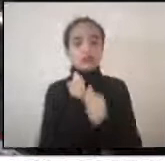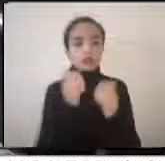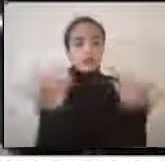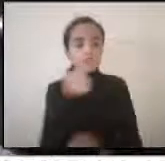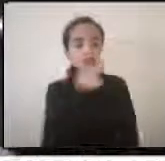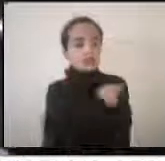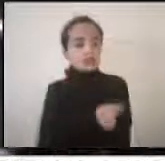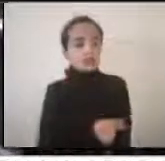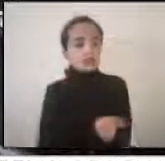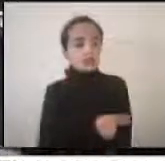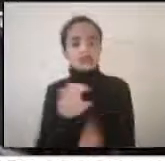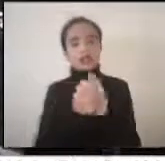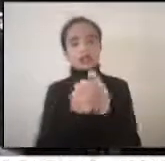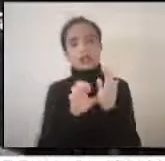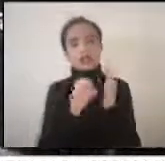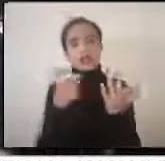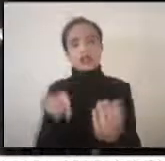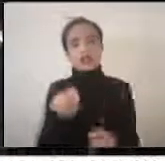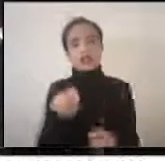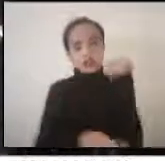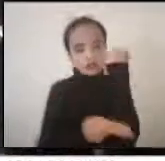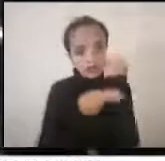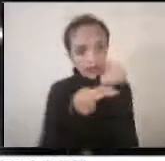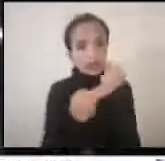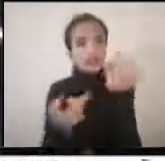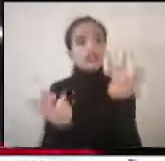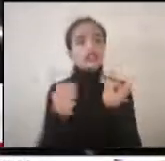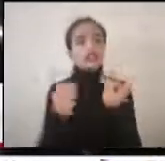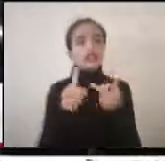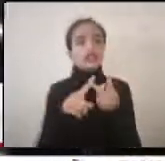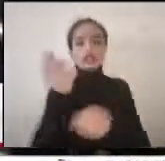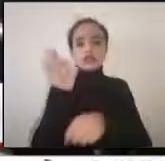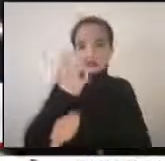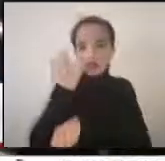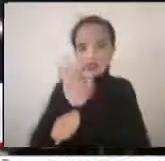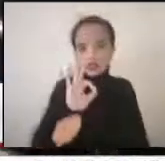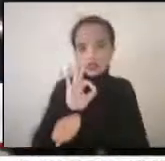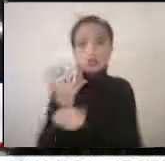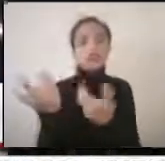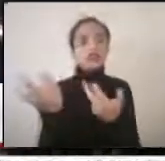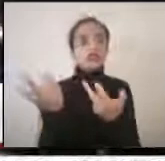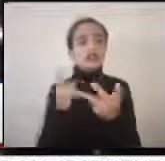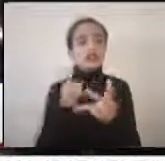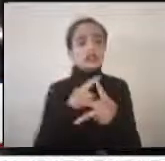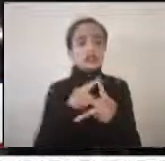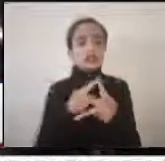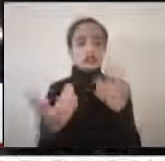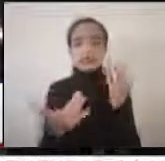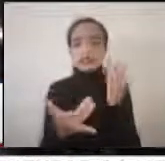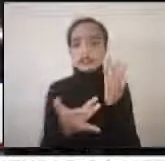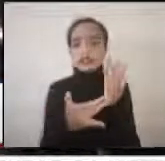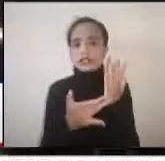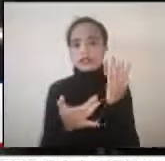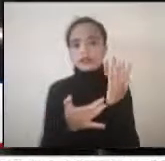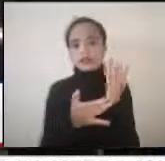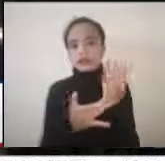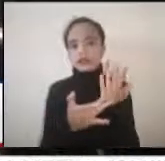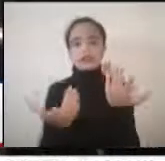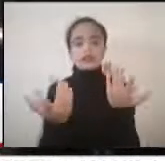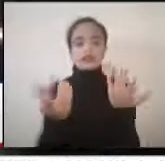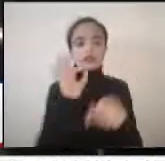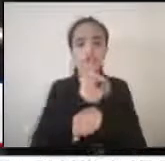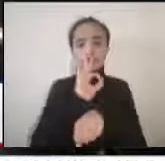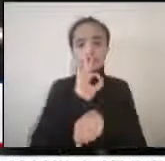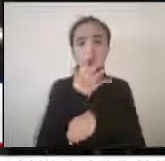like hotels, also in the factories like many electronics factories are looking forward